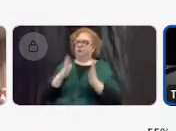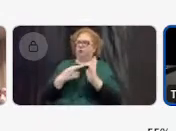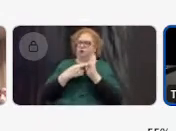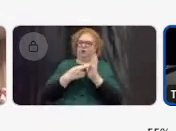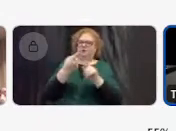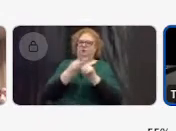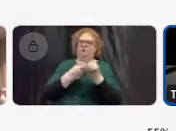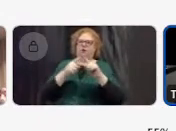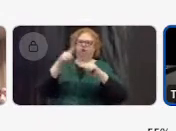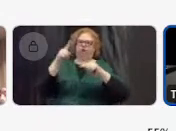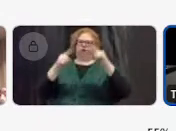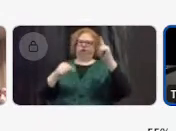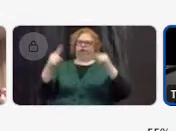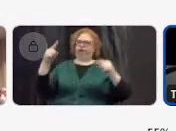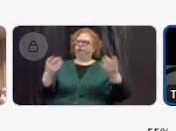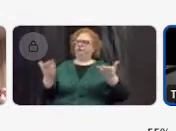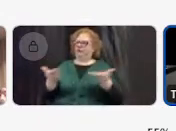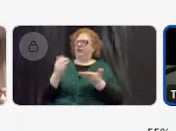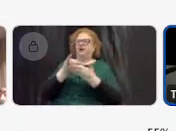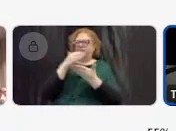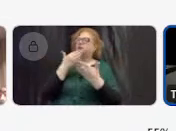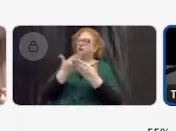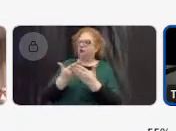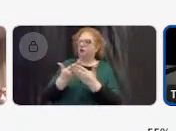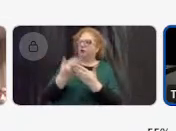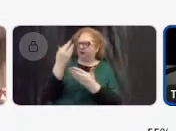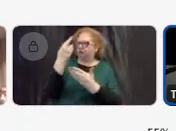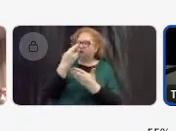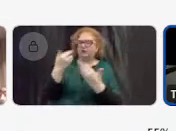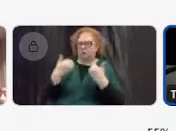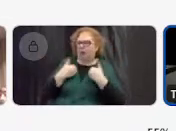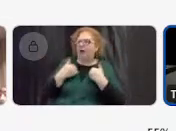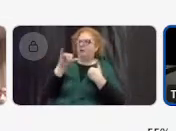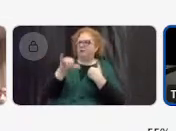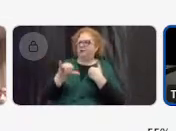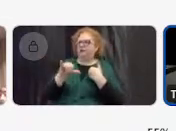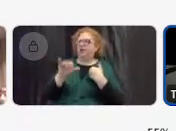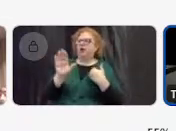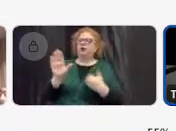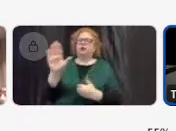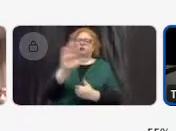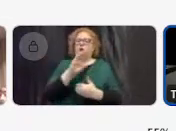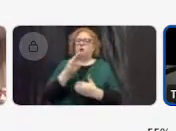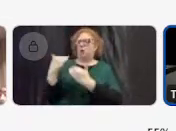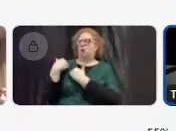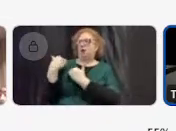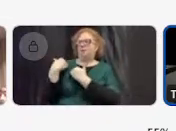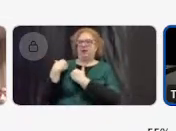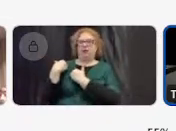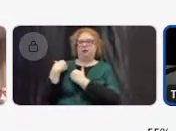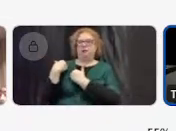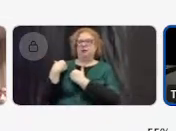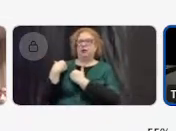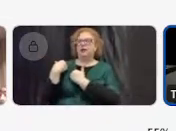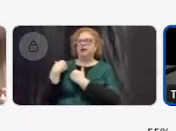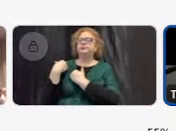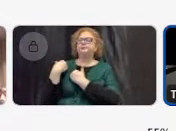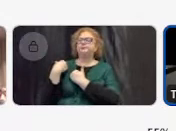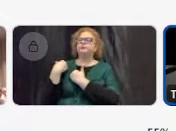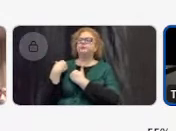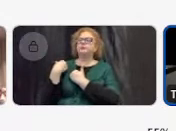a good thing. That's why we have them. So your liability is only tied to how we